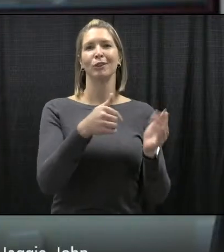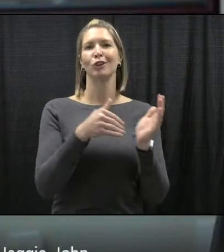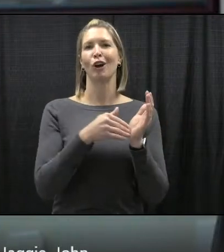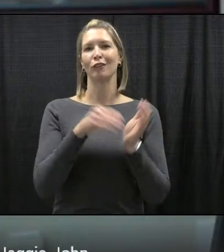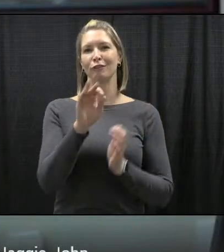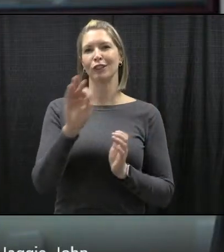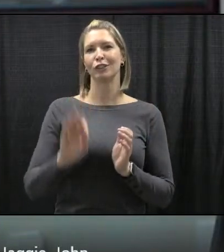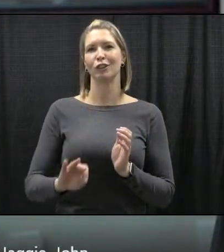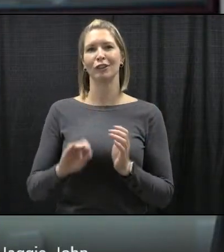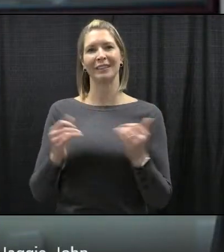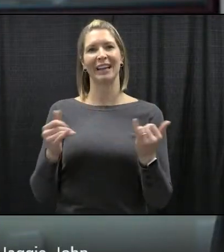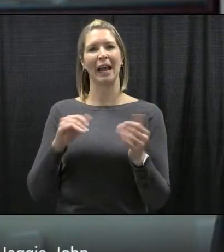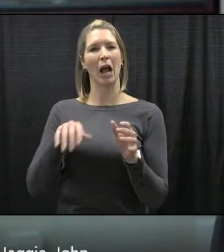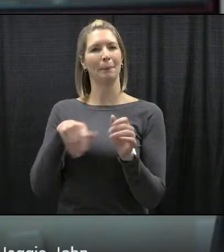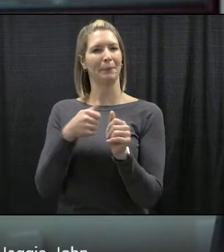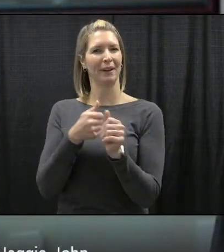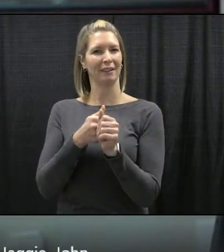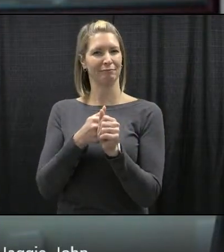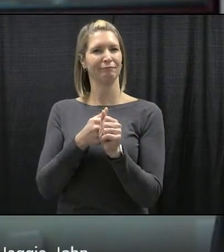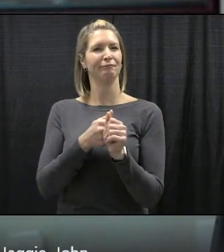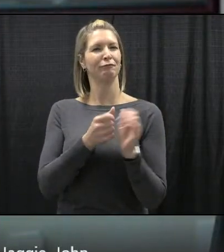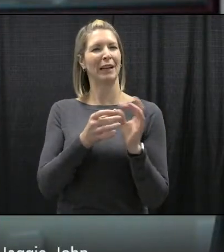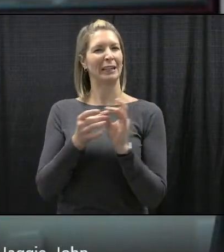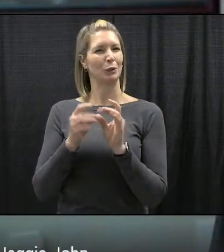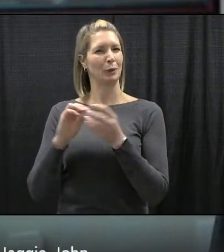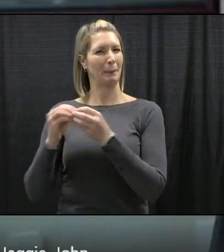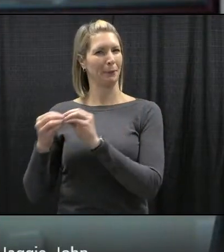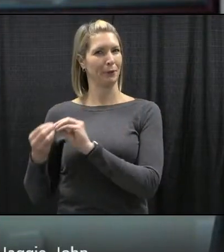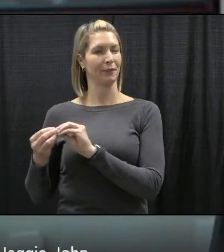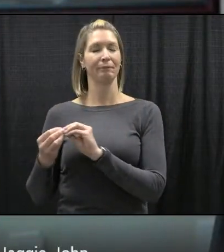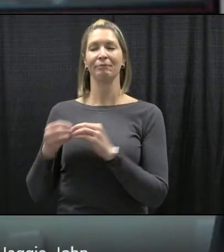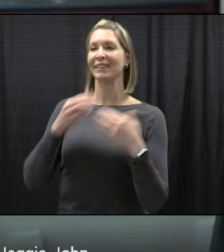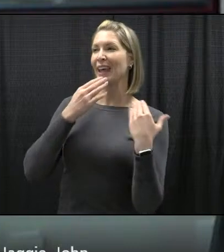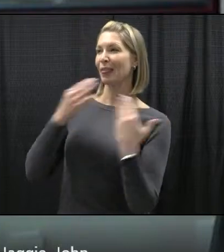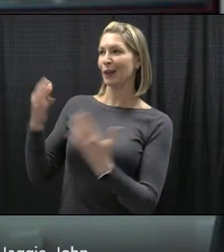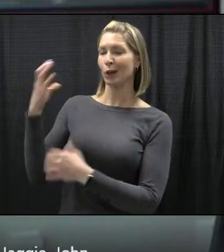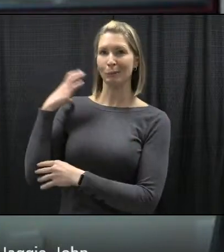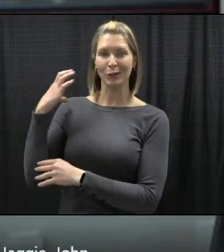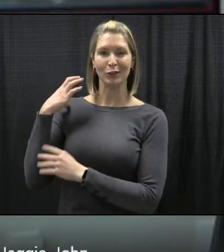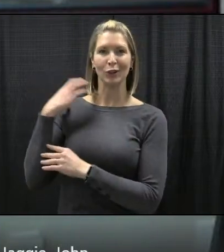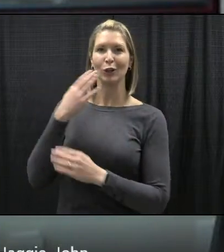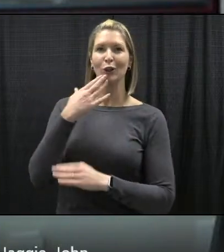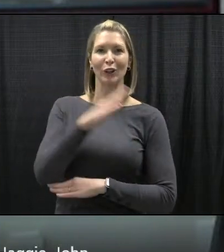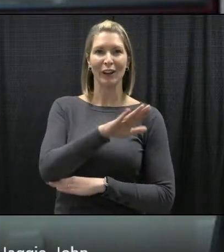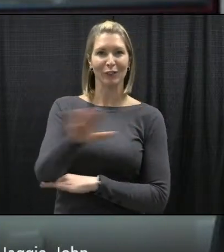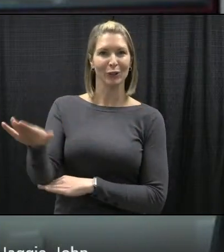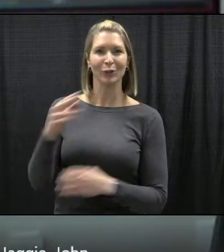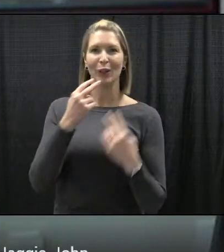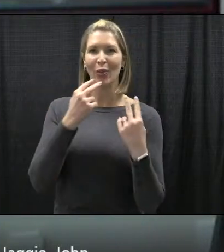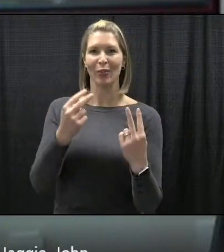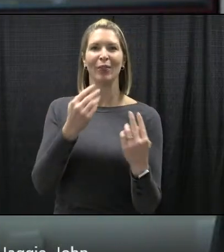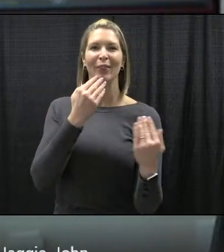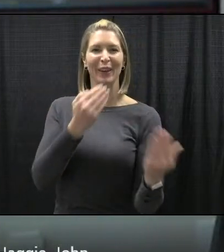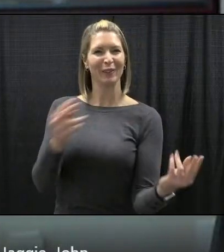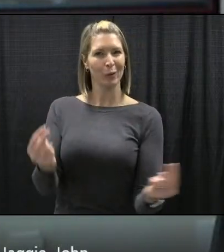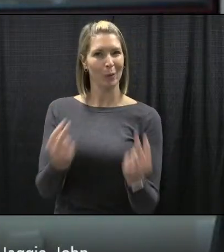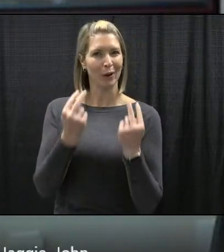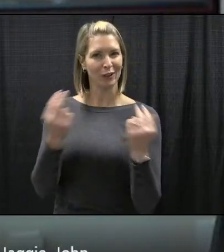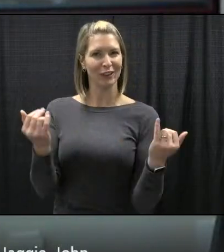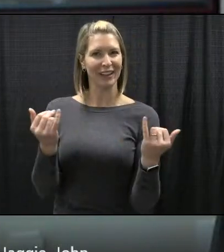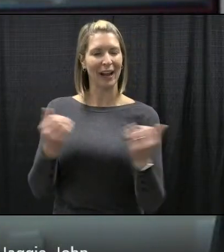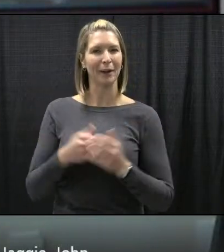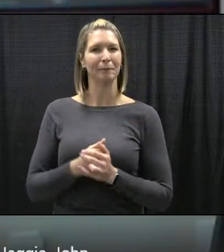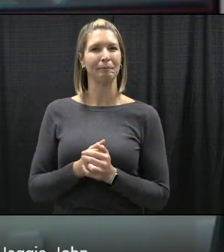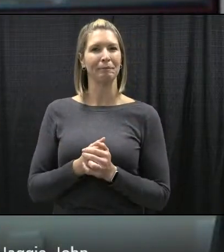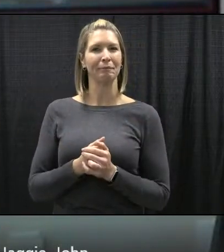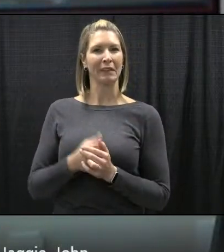For an update on today's figures, Dr. Fitzgerald. Thank you, Minister. Good afternoon, everyone. Thanks for joining us today. Since